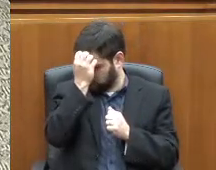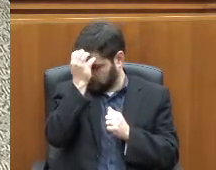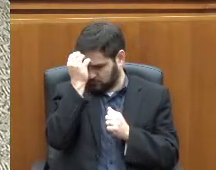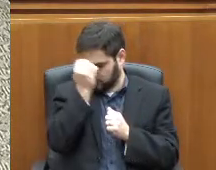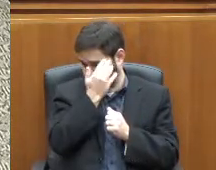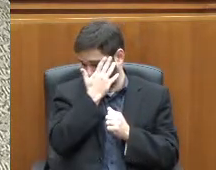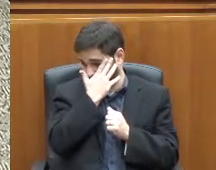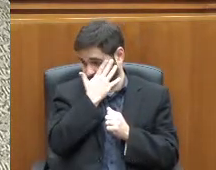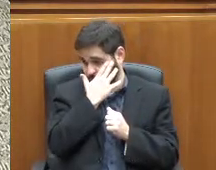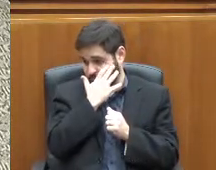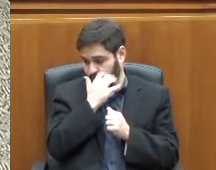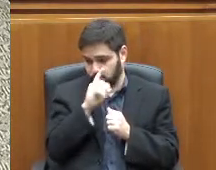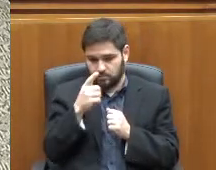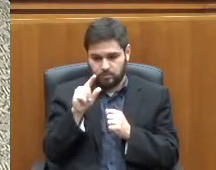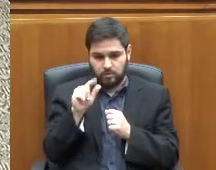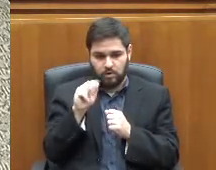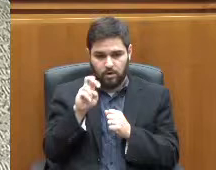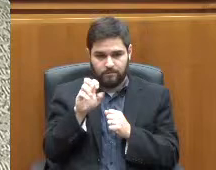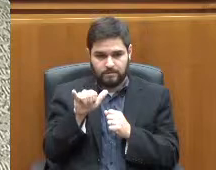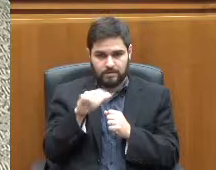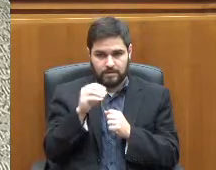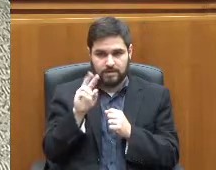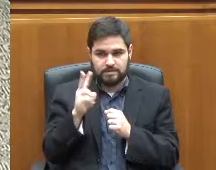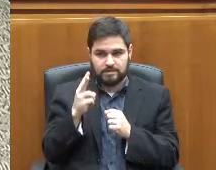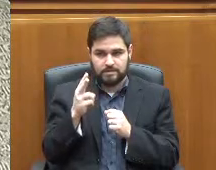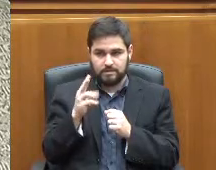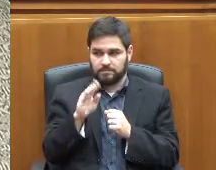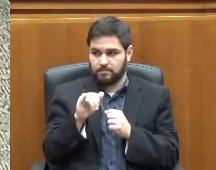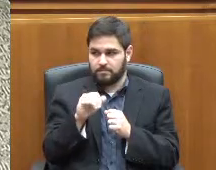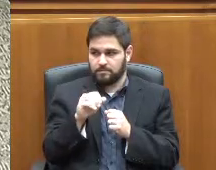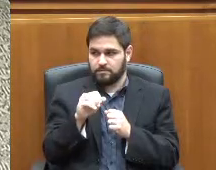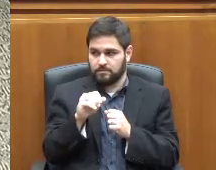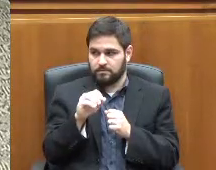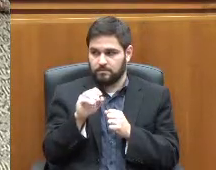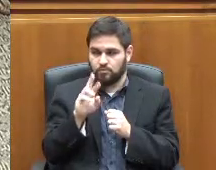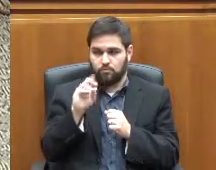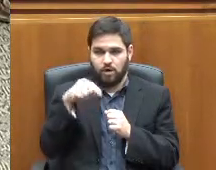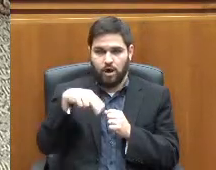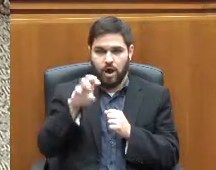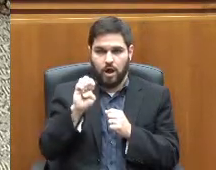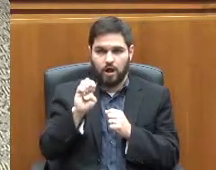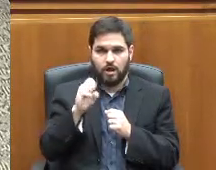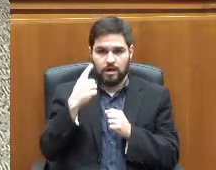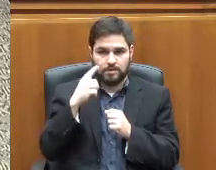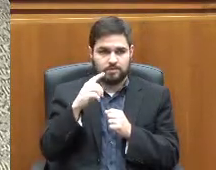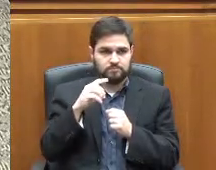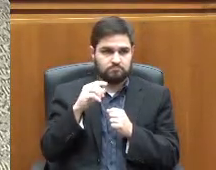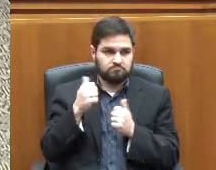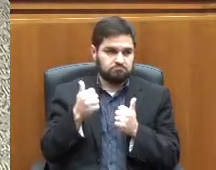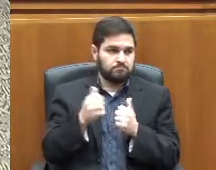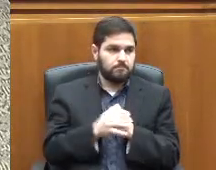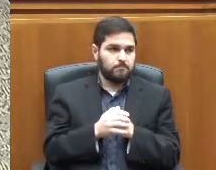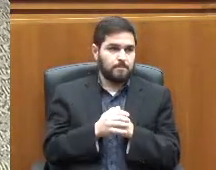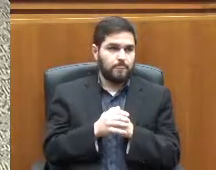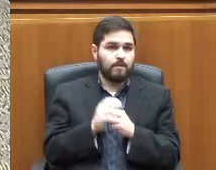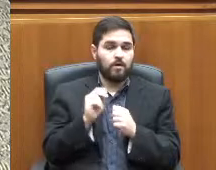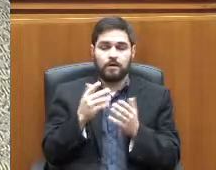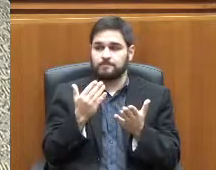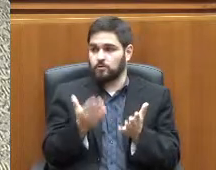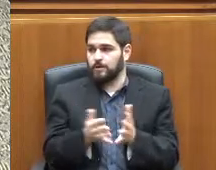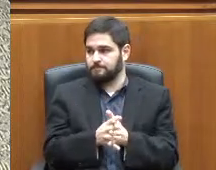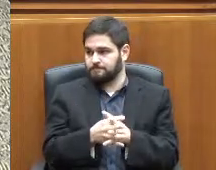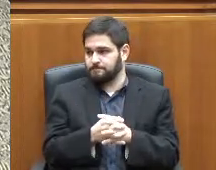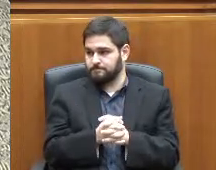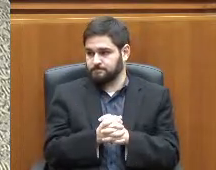Yeah, Mr. Garvey, and seconded by Mr. Rock. I think he did. Go ahead.